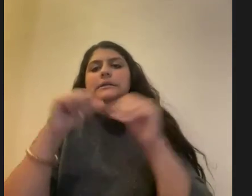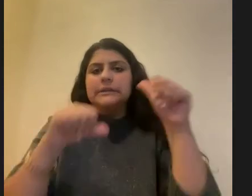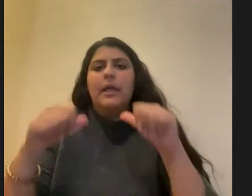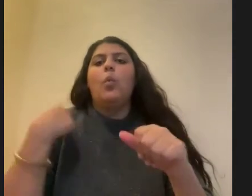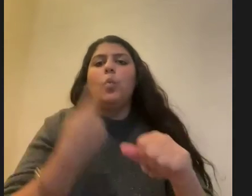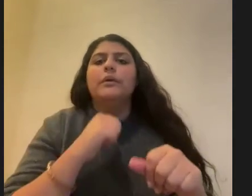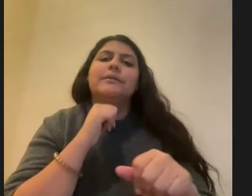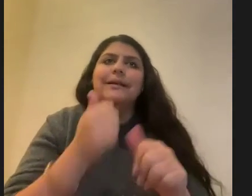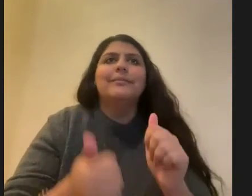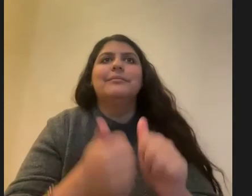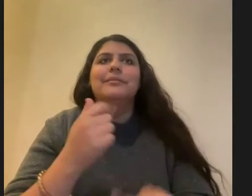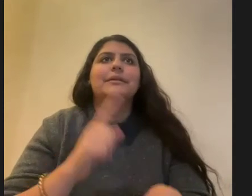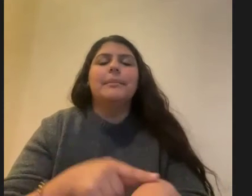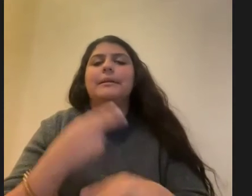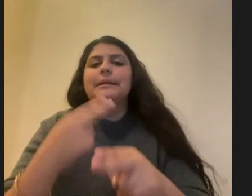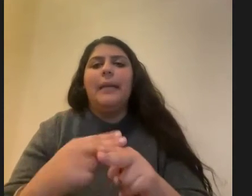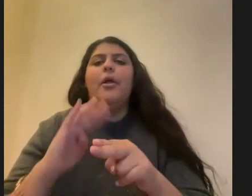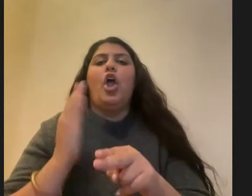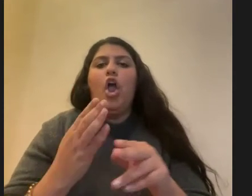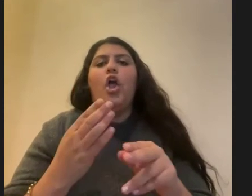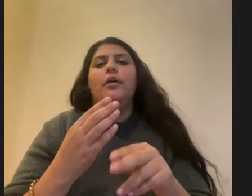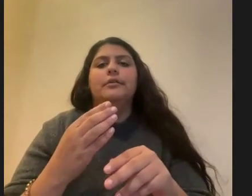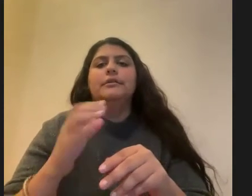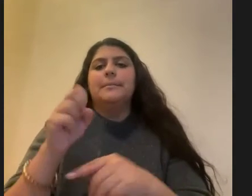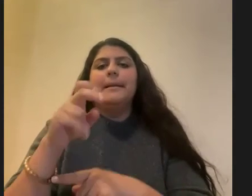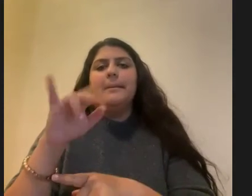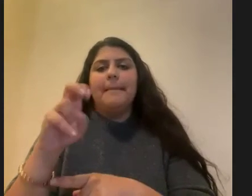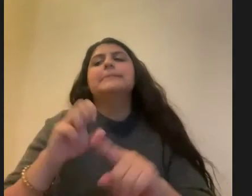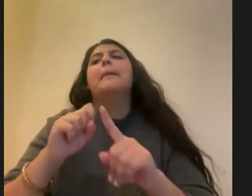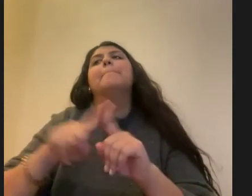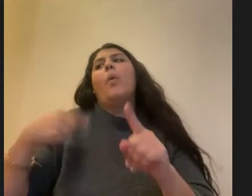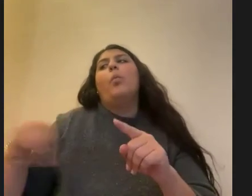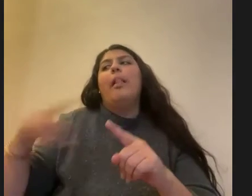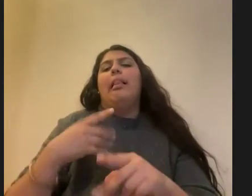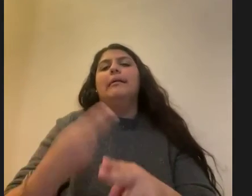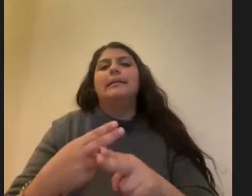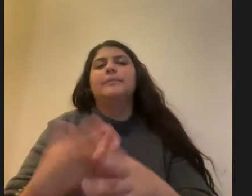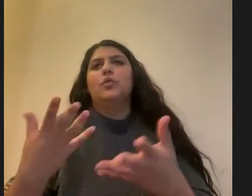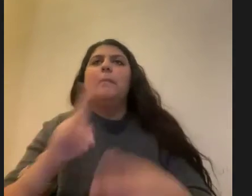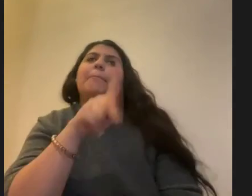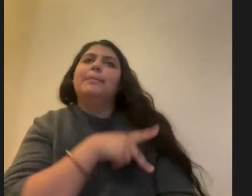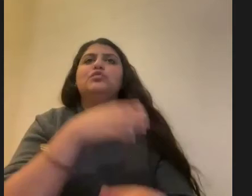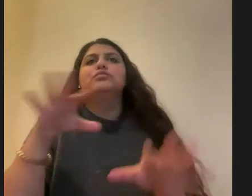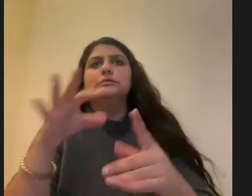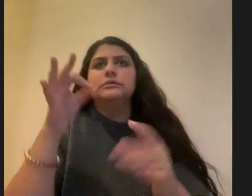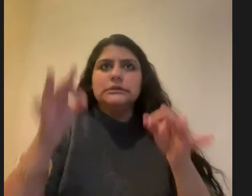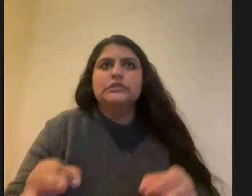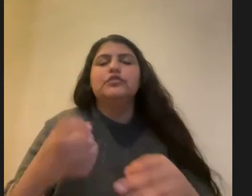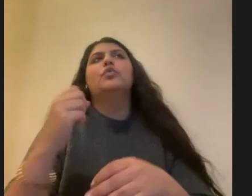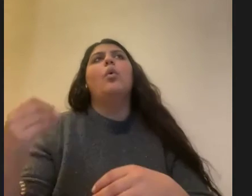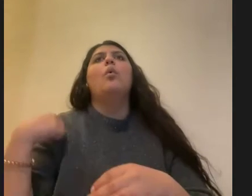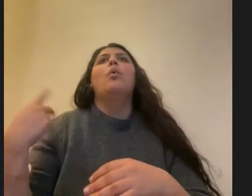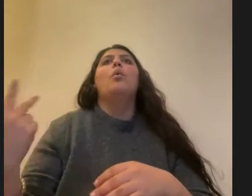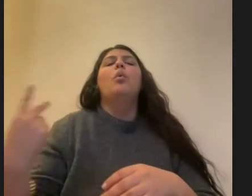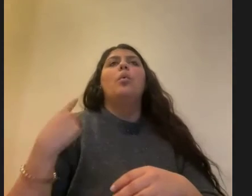our specimens, but we like to name them. So it's really personal choice. And so the